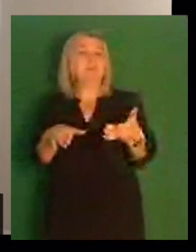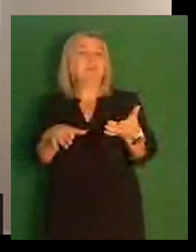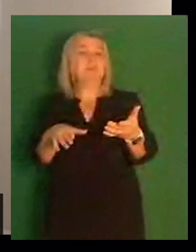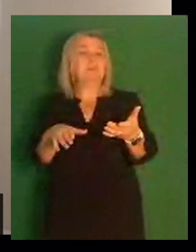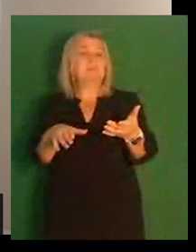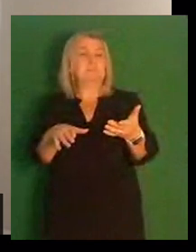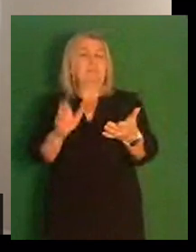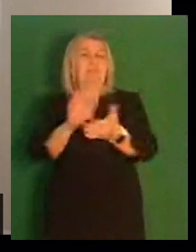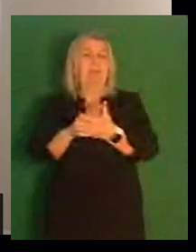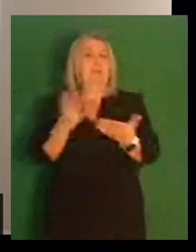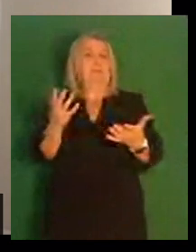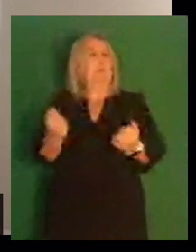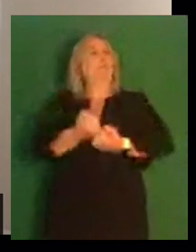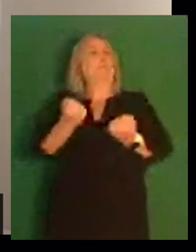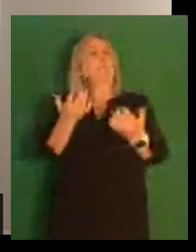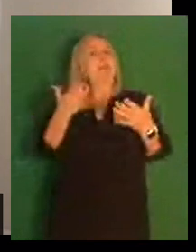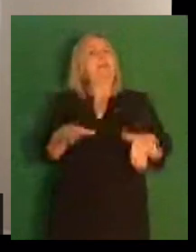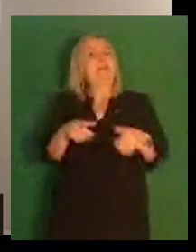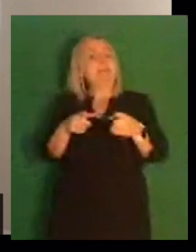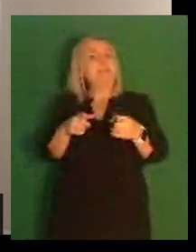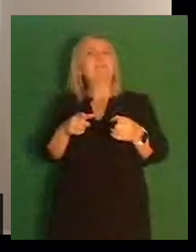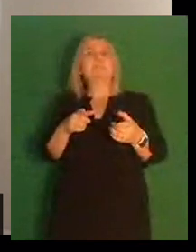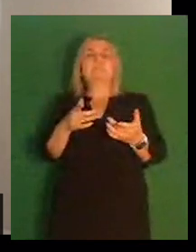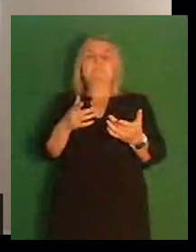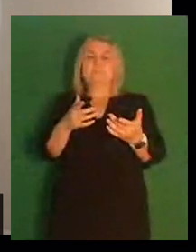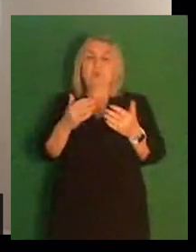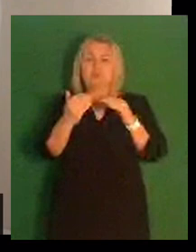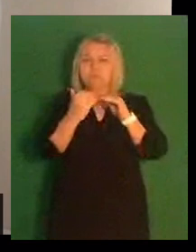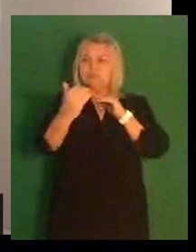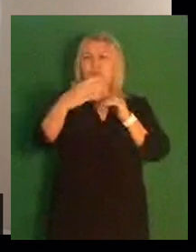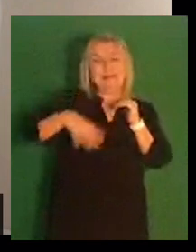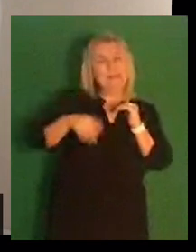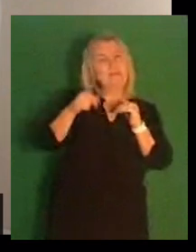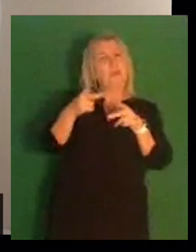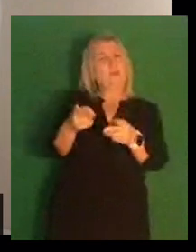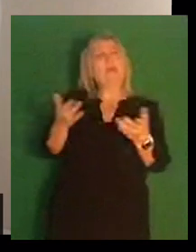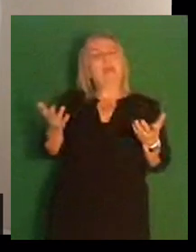profound to be able to serve people that way. And